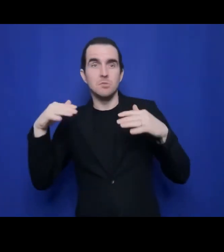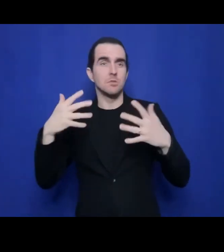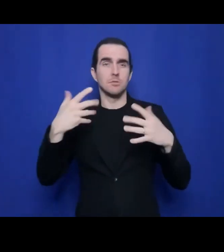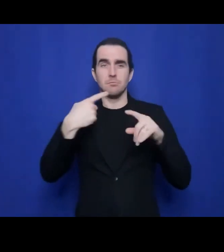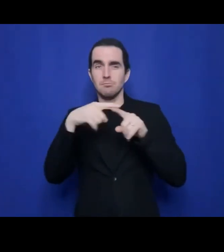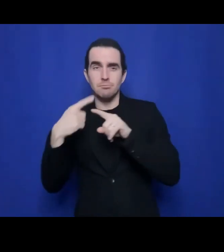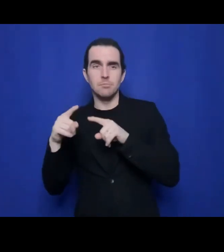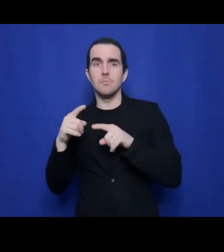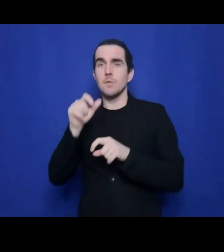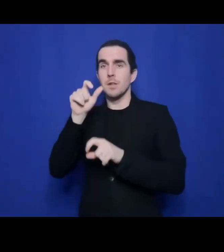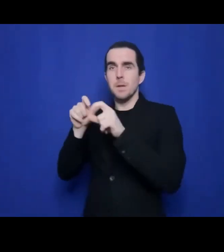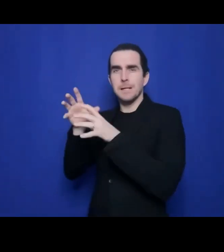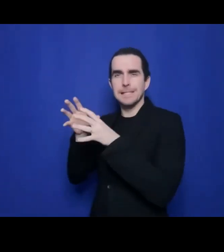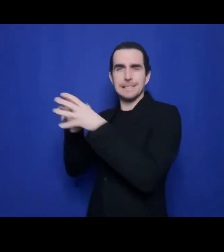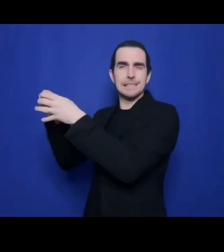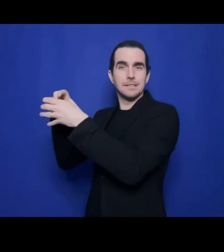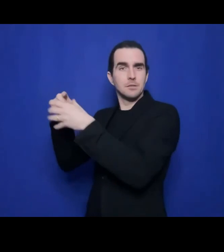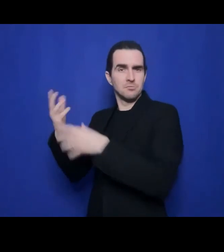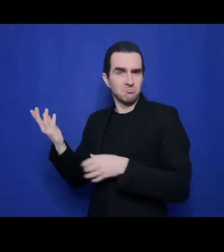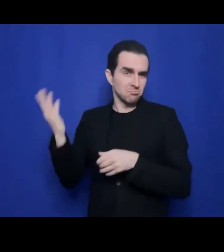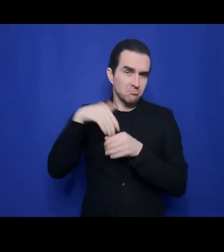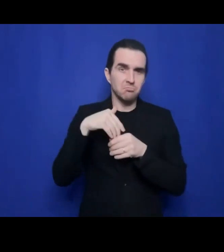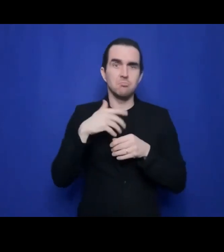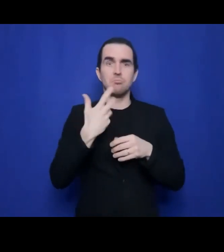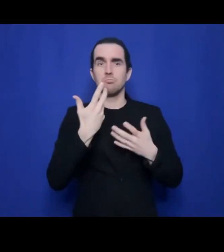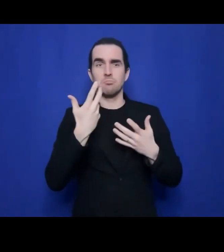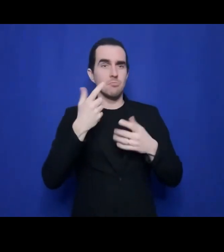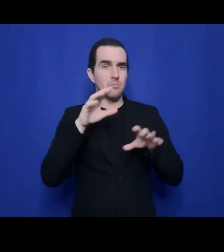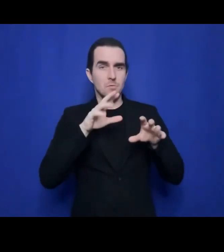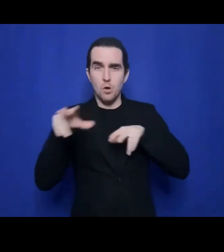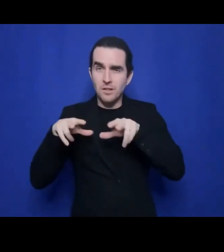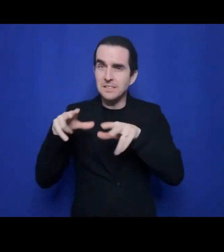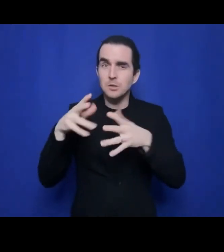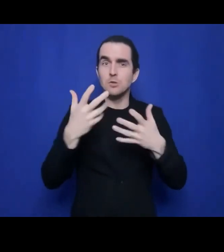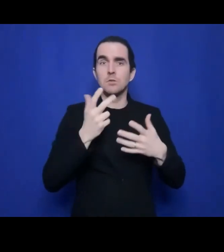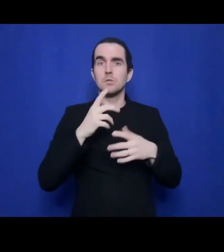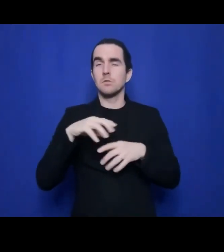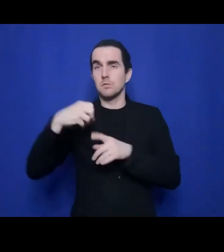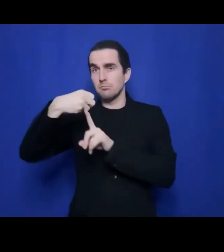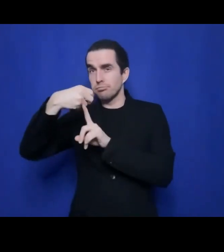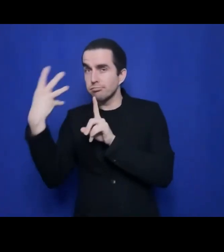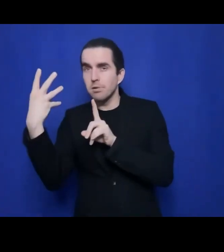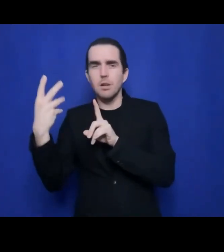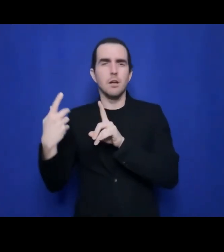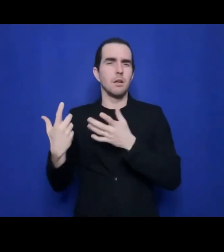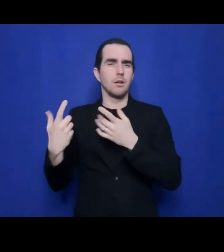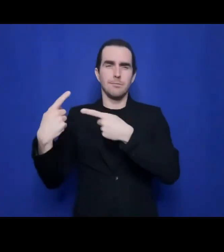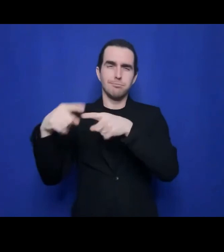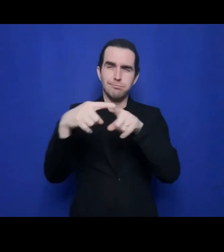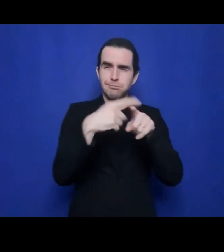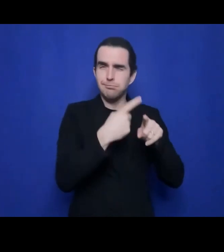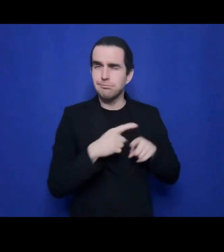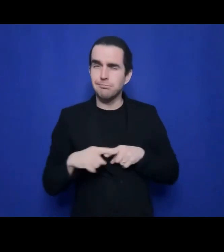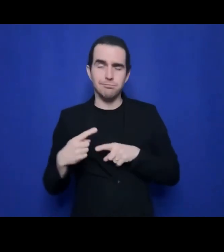LGBTI communities. Well, there are other spaces as well where there is